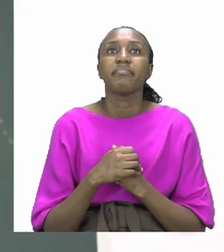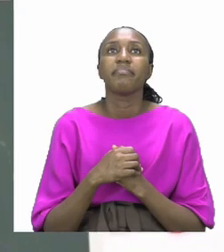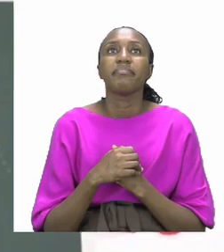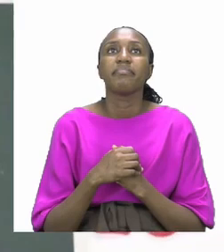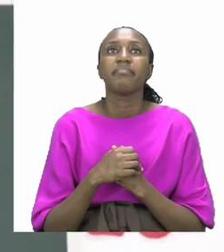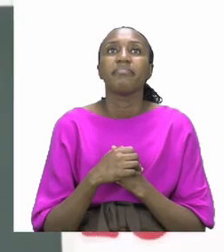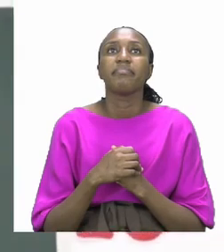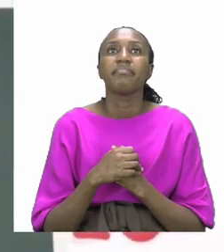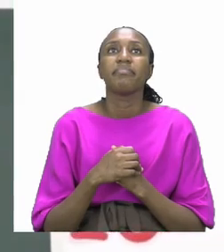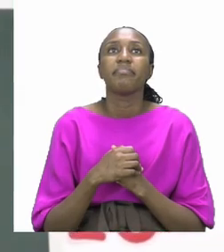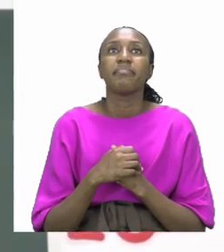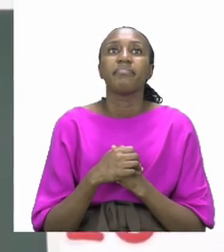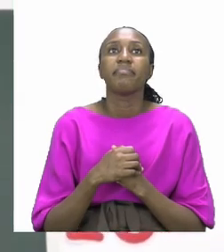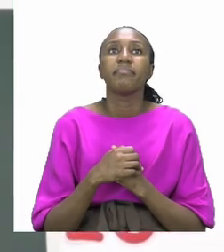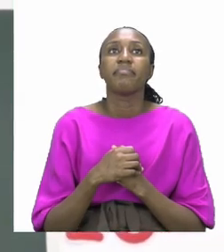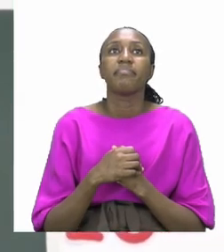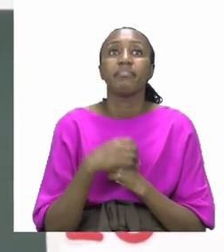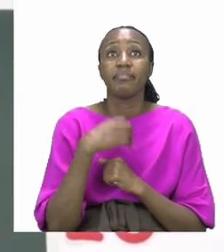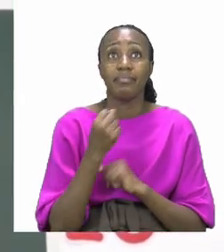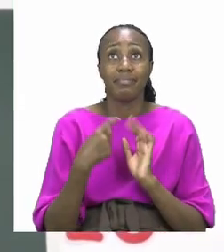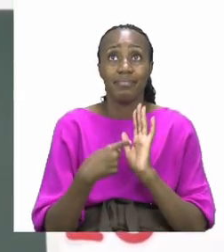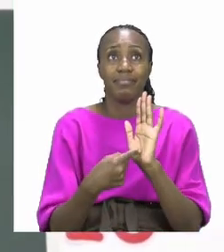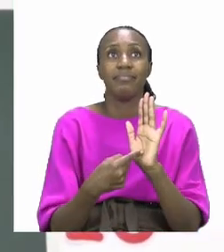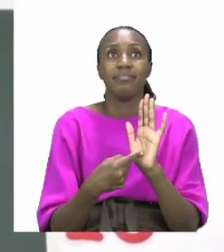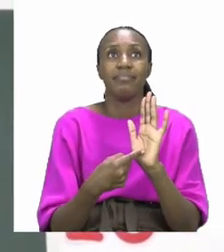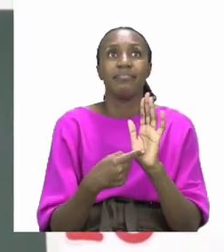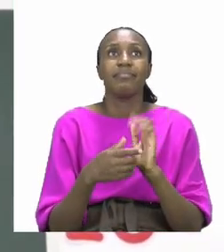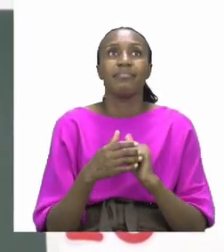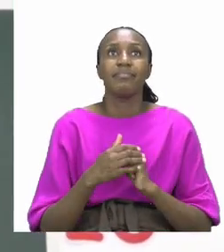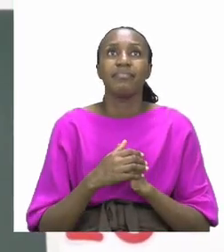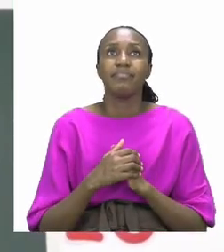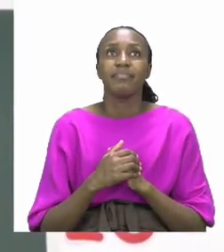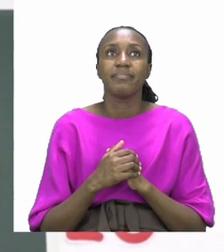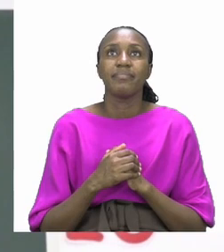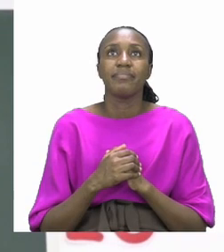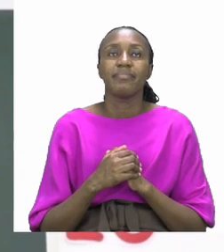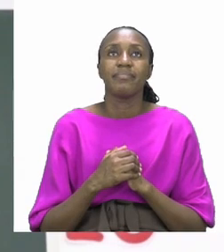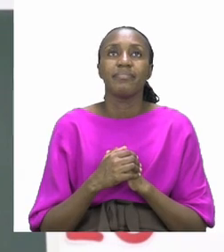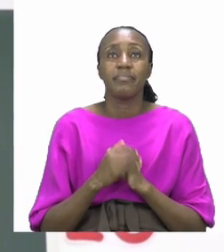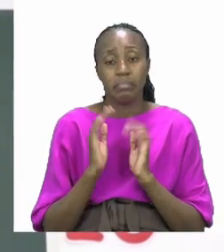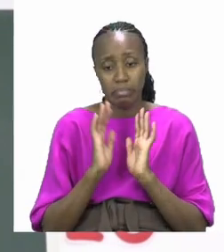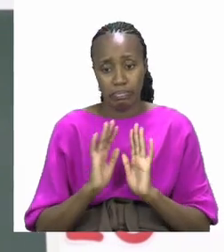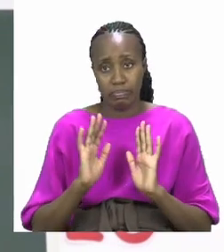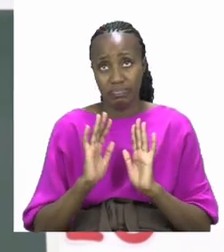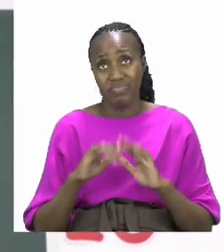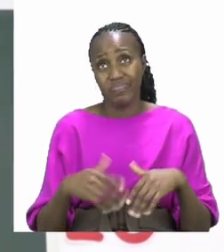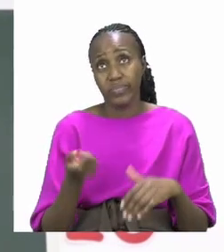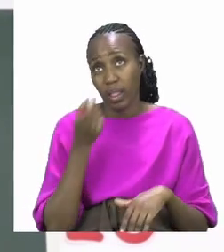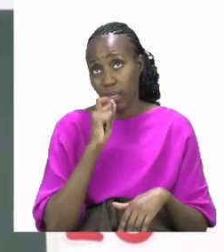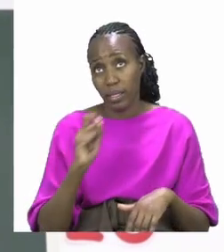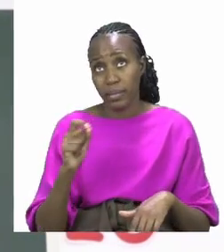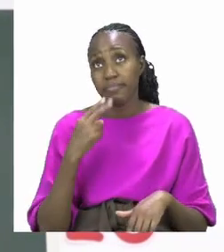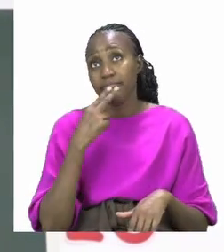zigzag. I have my zigzag pattern on the board. I'd like you to take a color or a pencil and let's